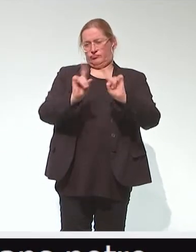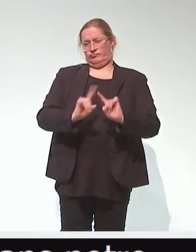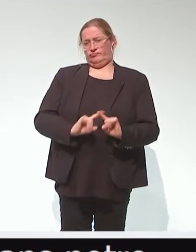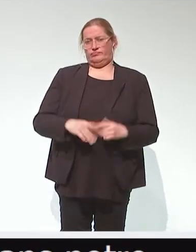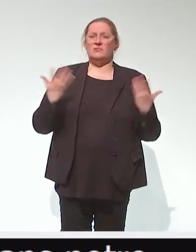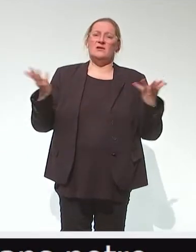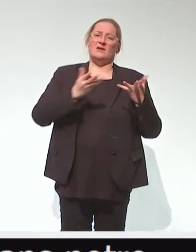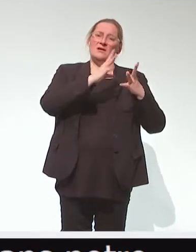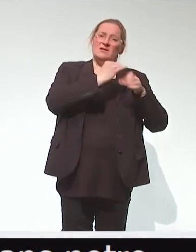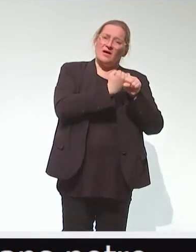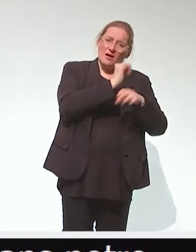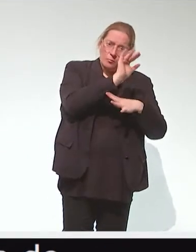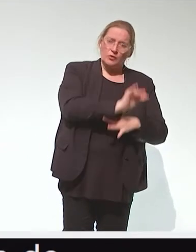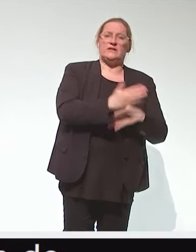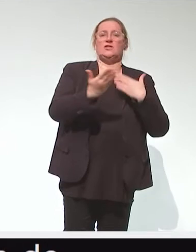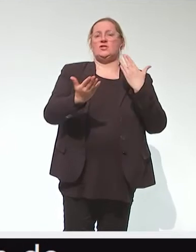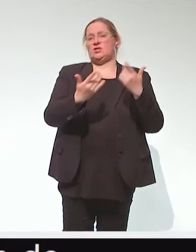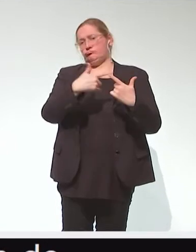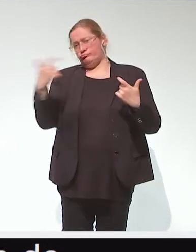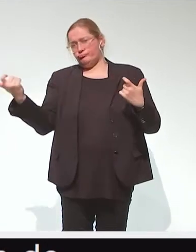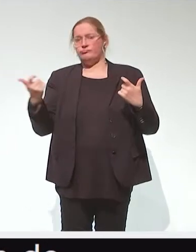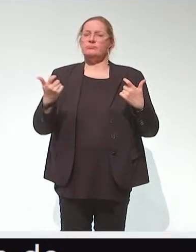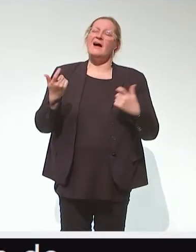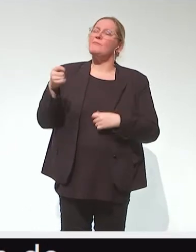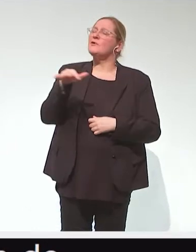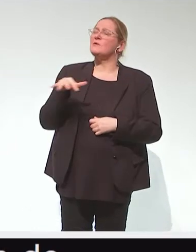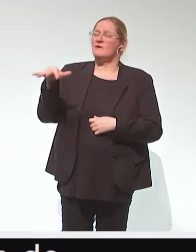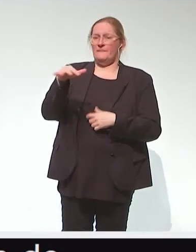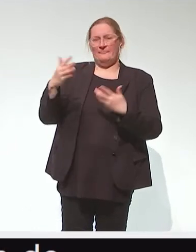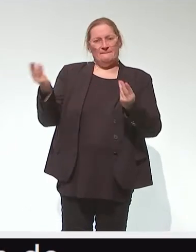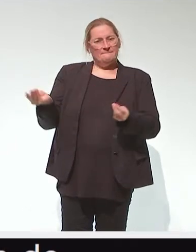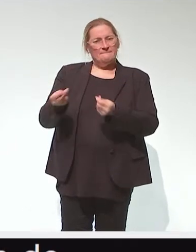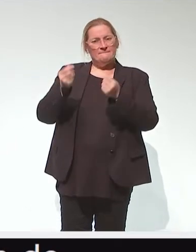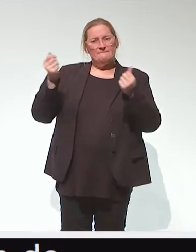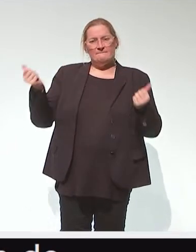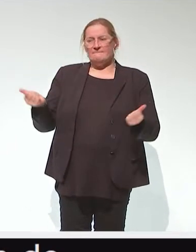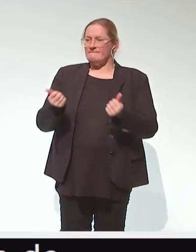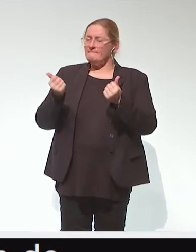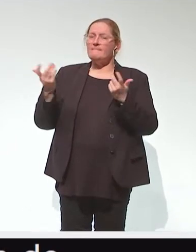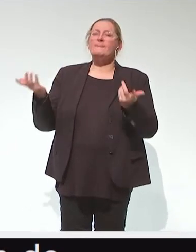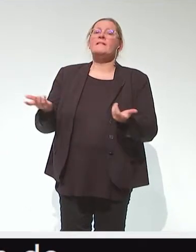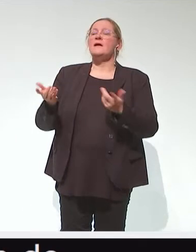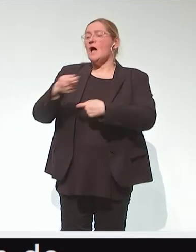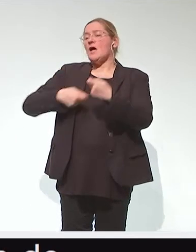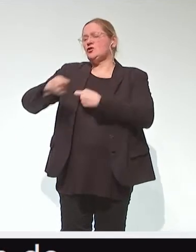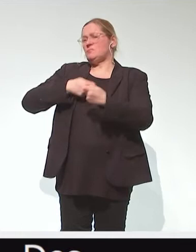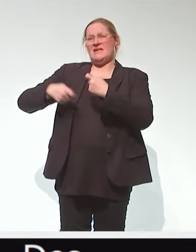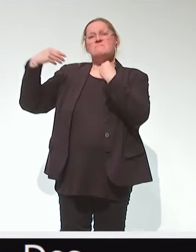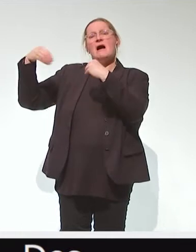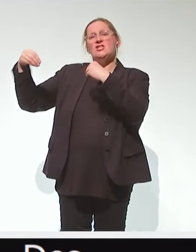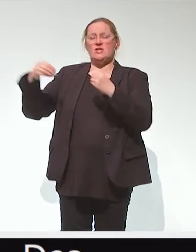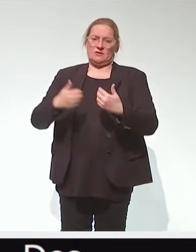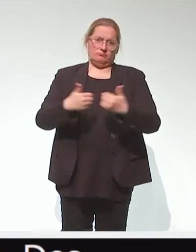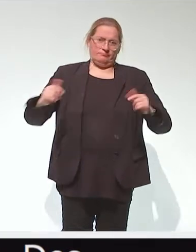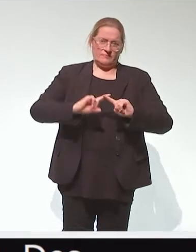where we want to employ people with disabilities, there's lots of different forms of work. There are protected jobs that